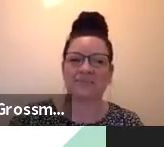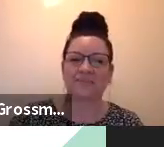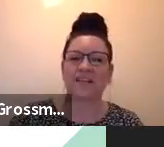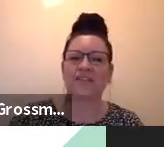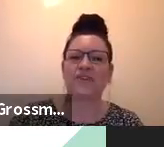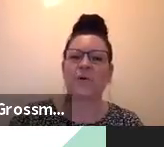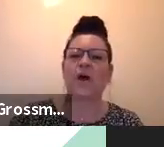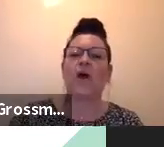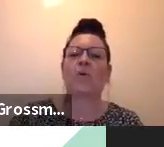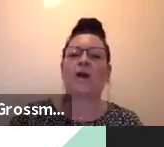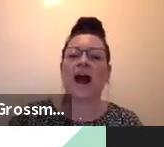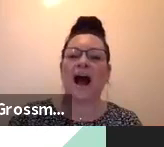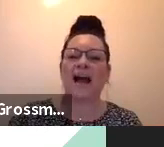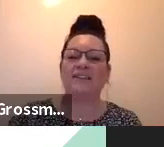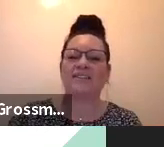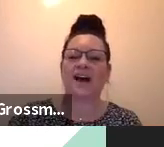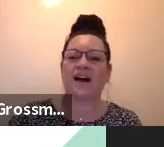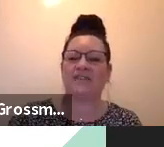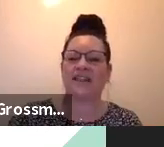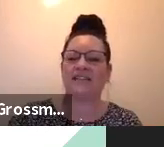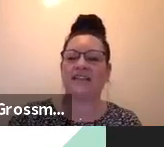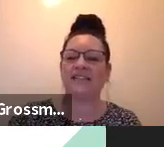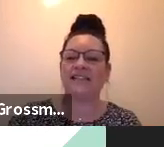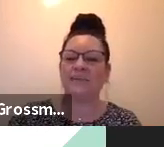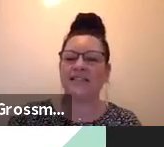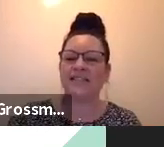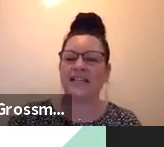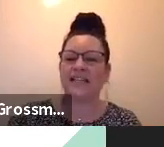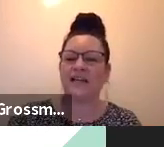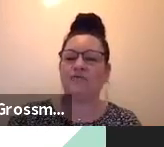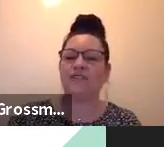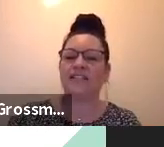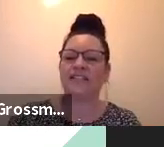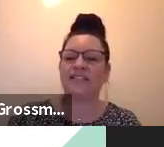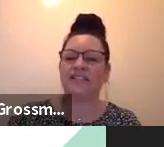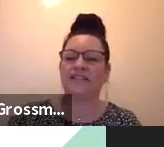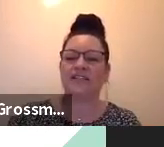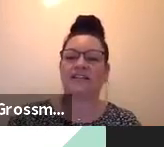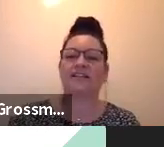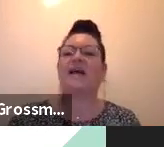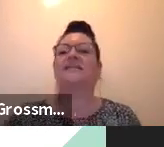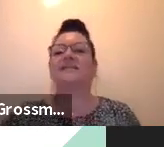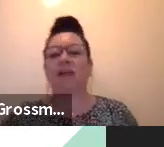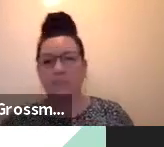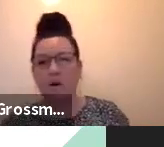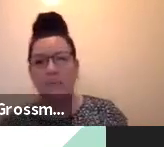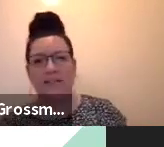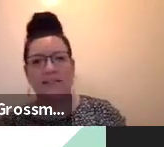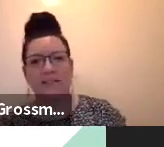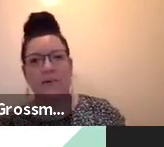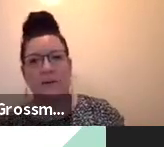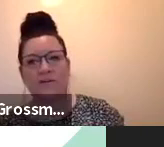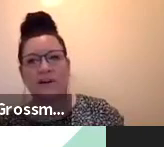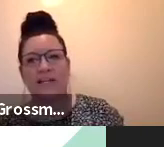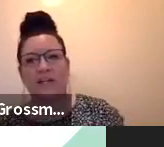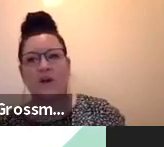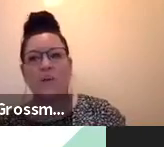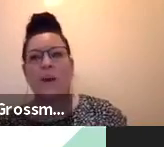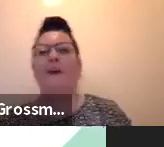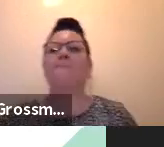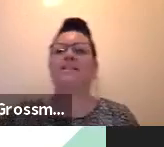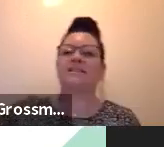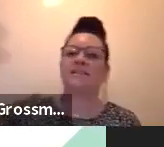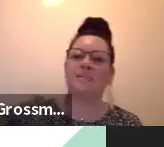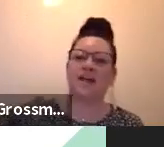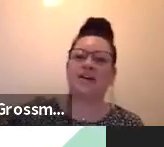awesome. So what I love is that DBT really teaches us some coping skills that we already